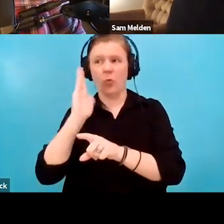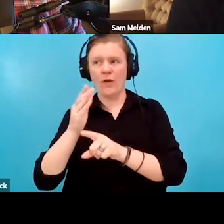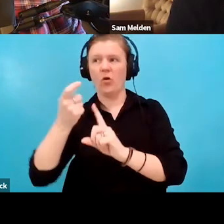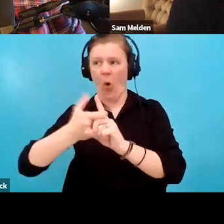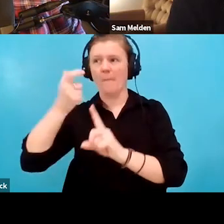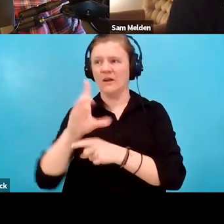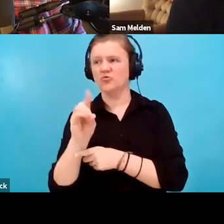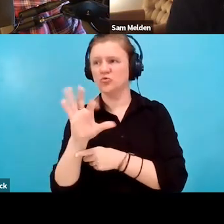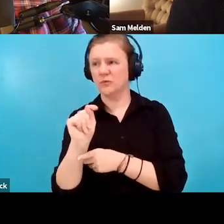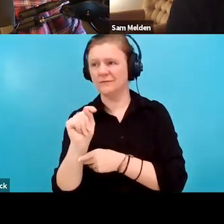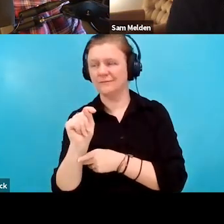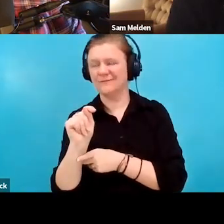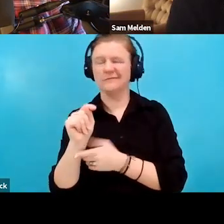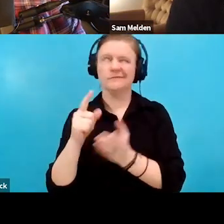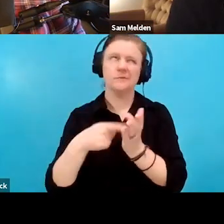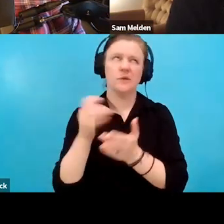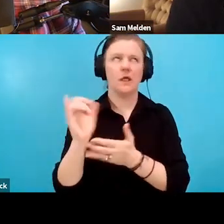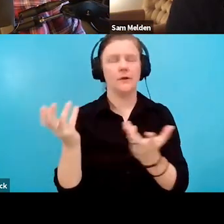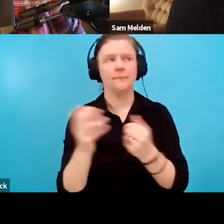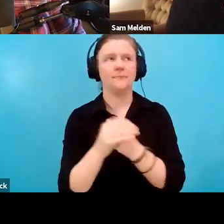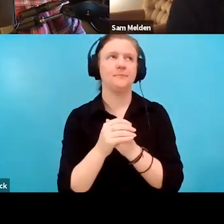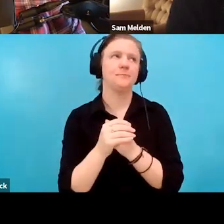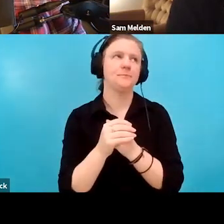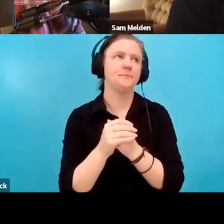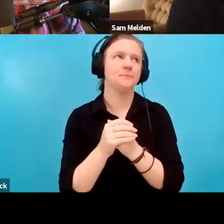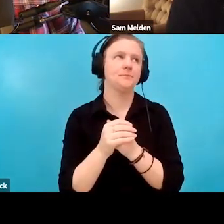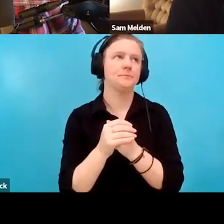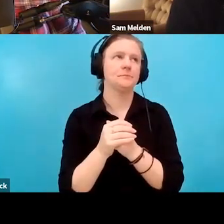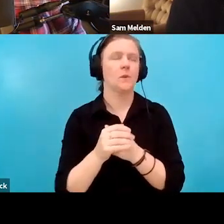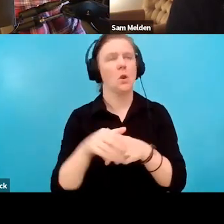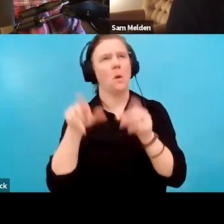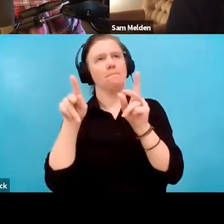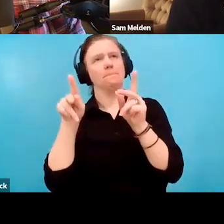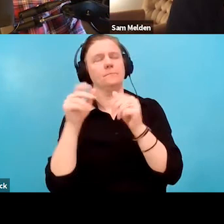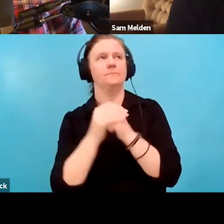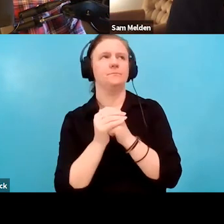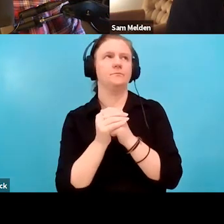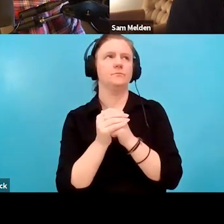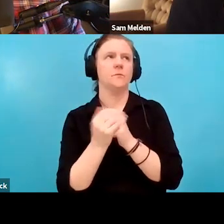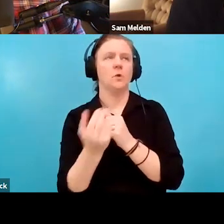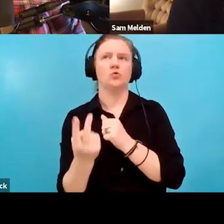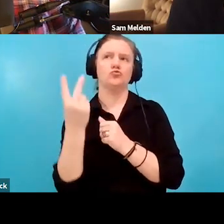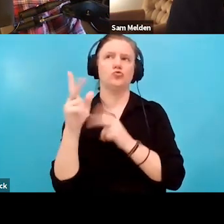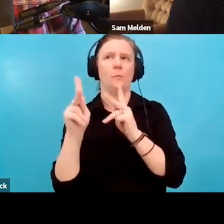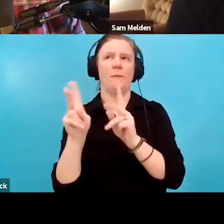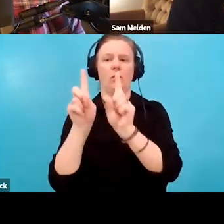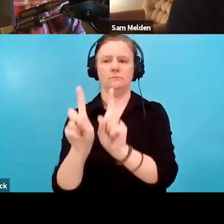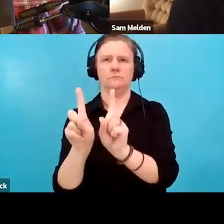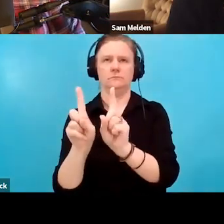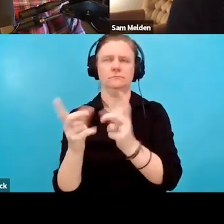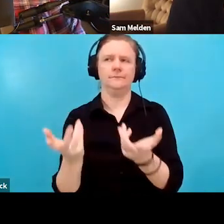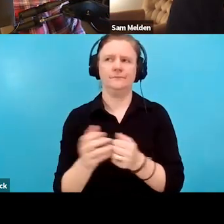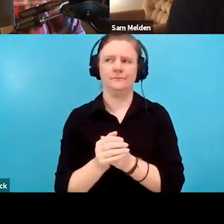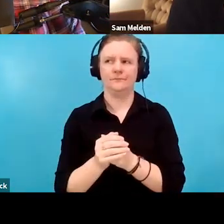automatic text will be something like, you know, person or two people, or, you know,